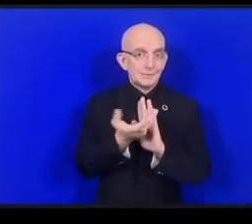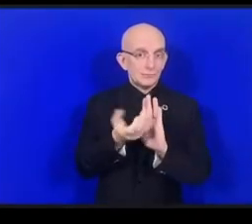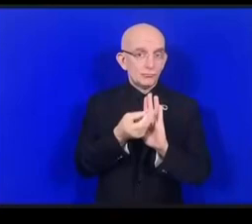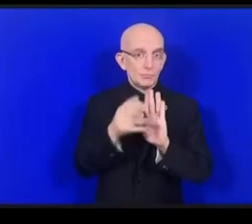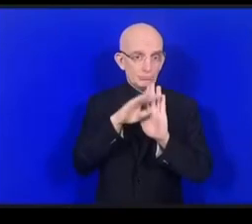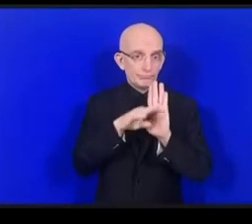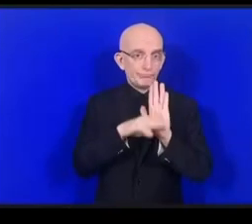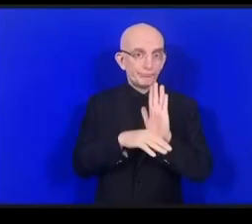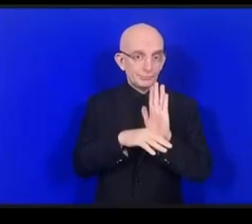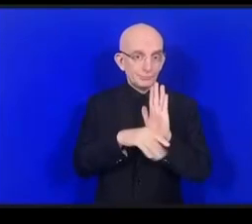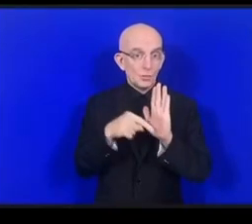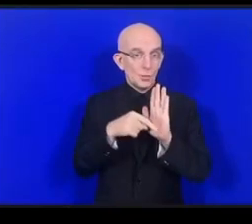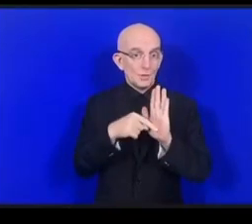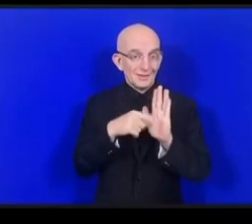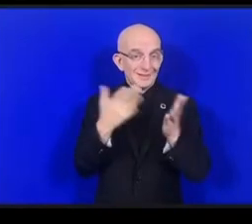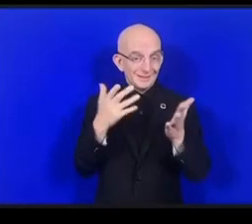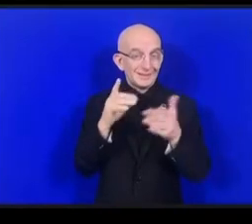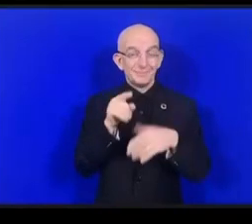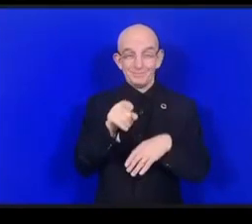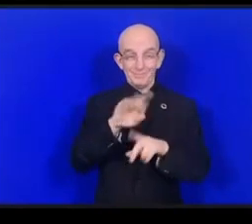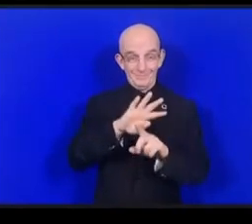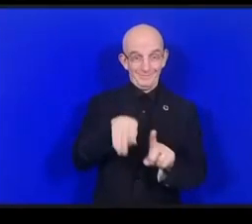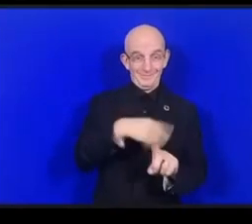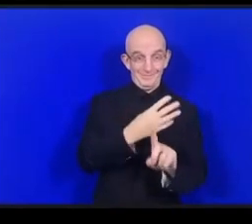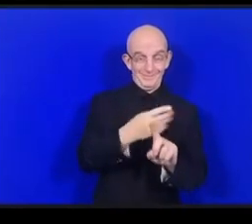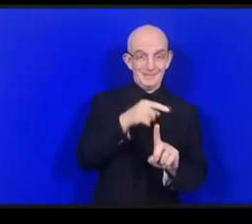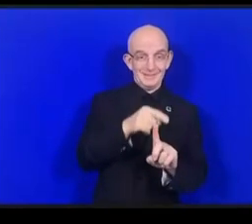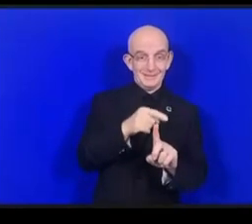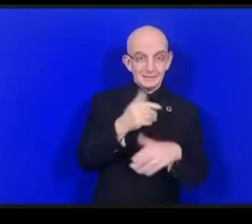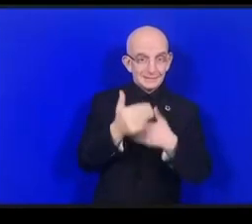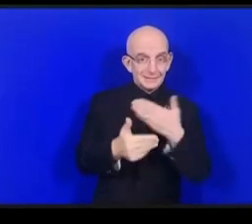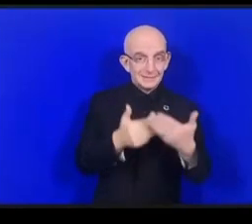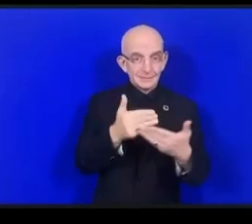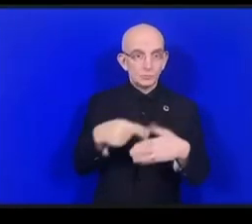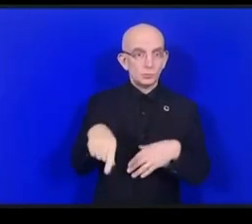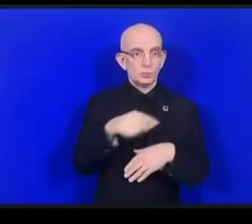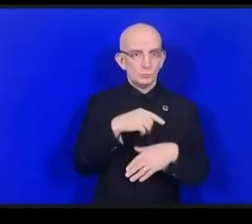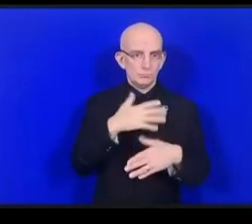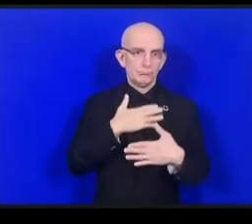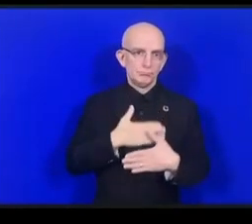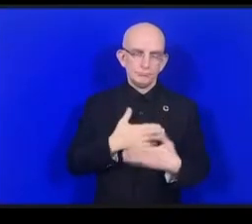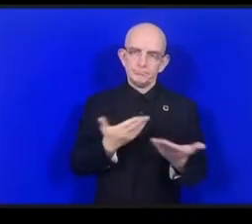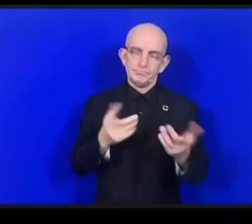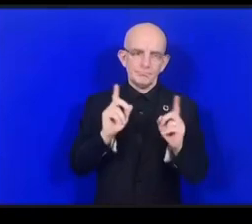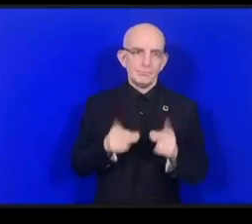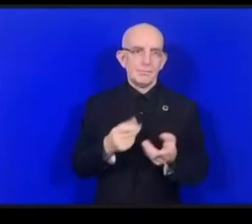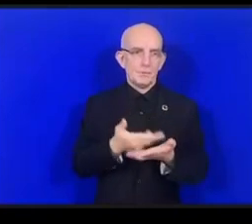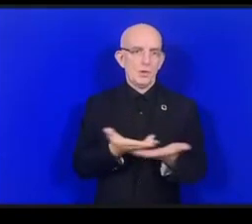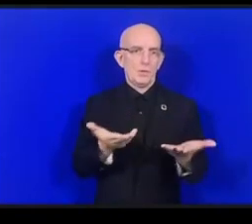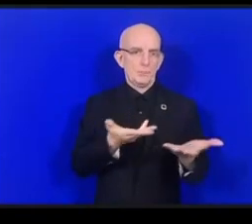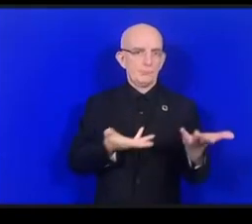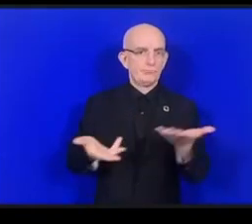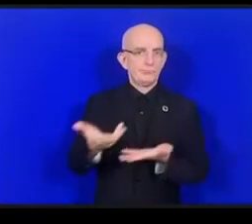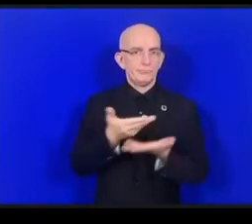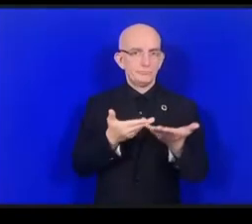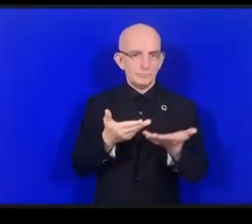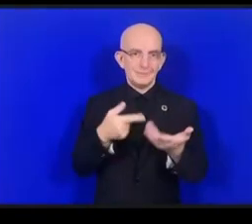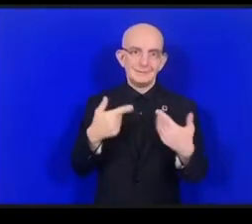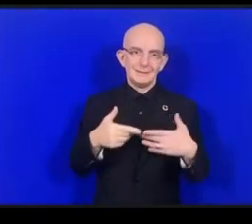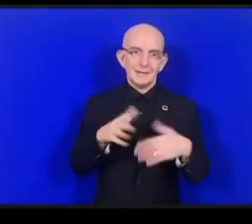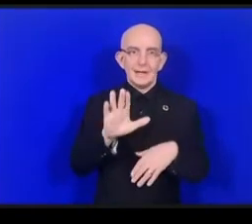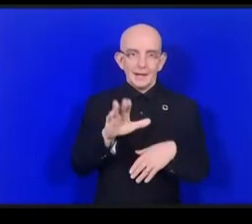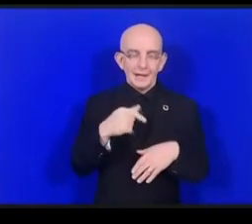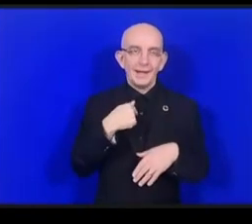I haven't heard that word enough this week. We're talking about open education. We're talking about open data, open science,